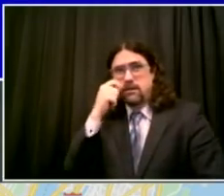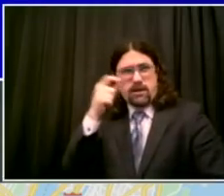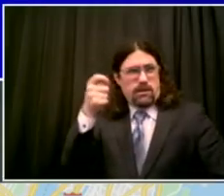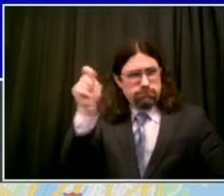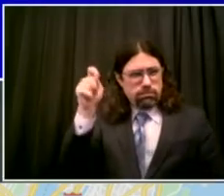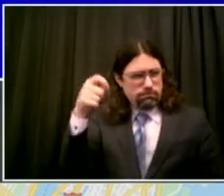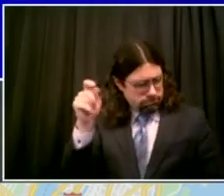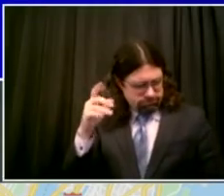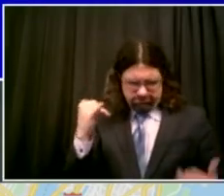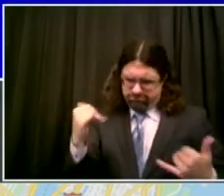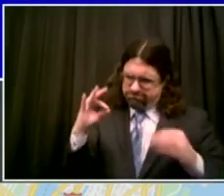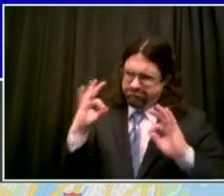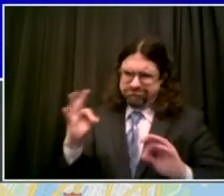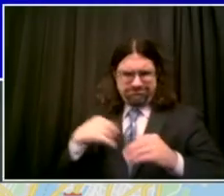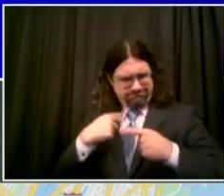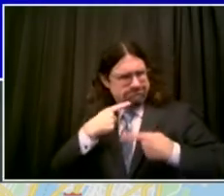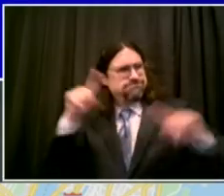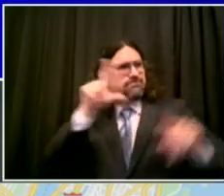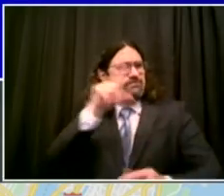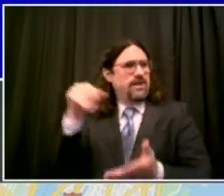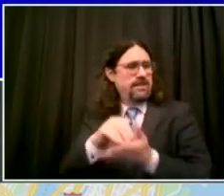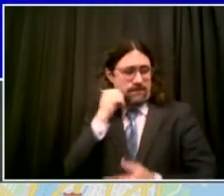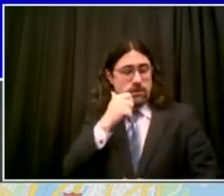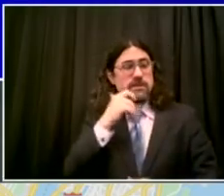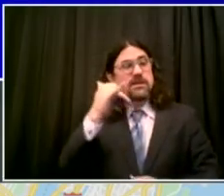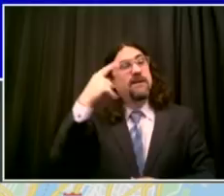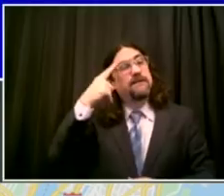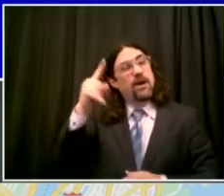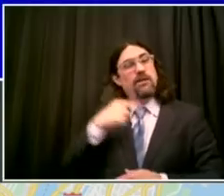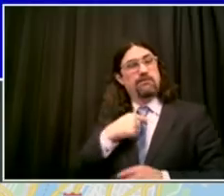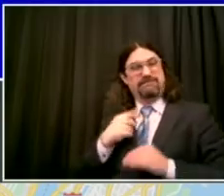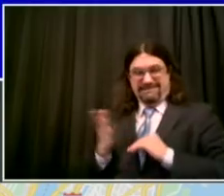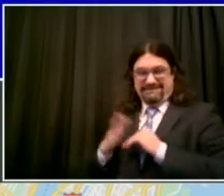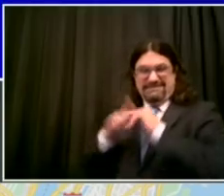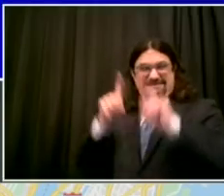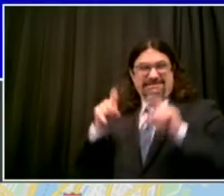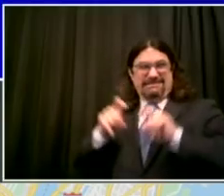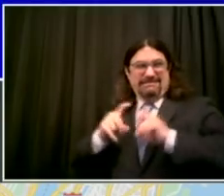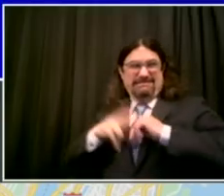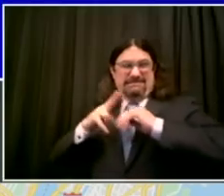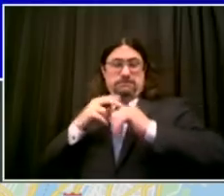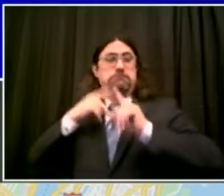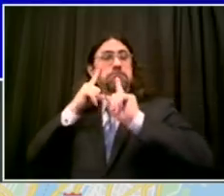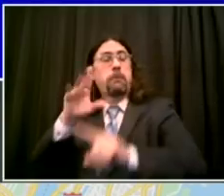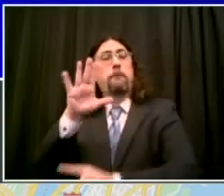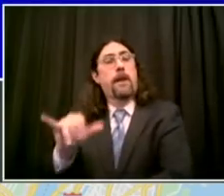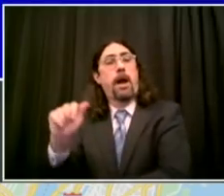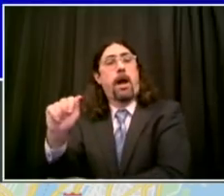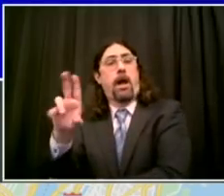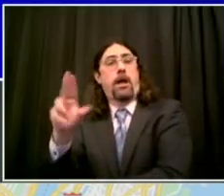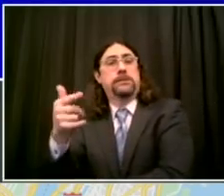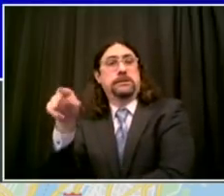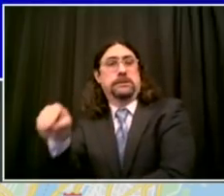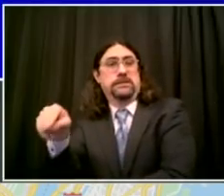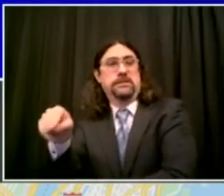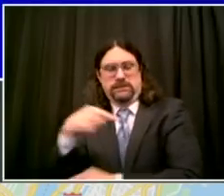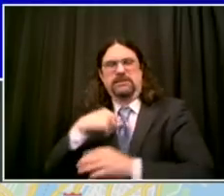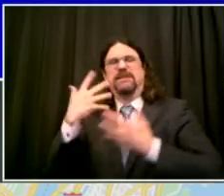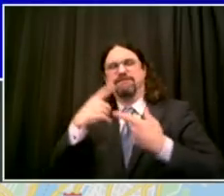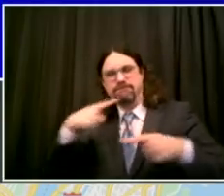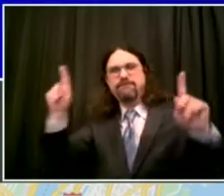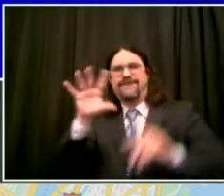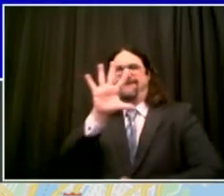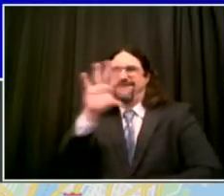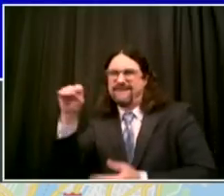number. So, testing is what gives us the ability to know what's going on person by person and in the